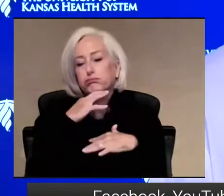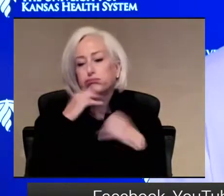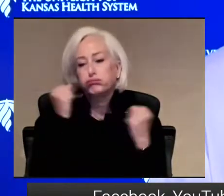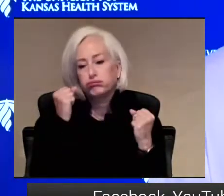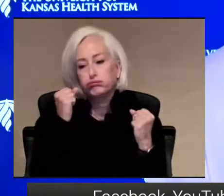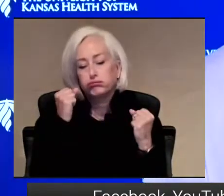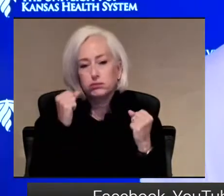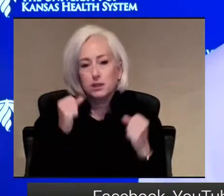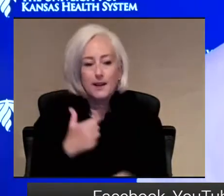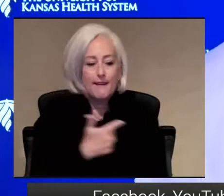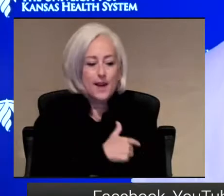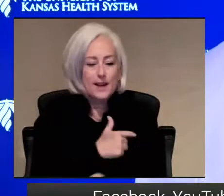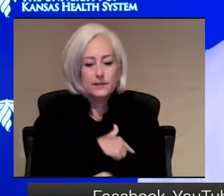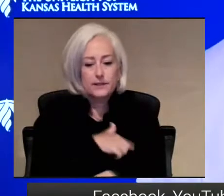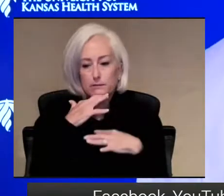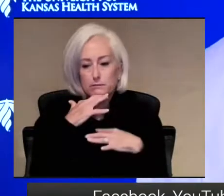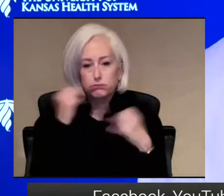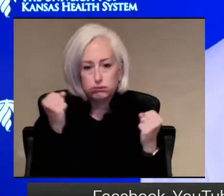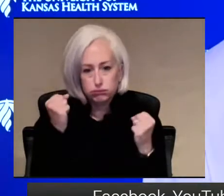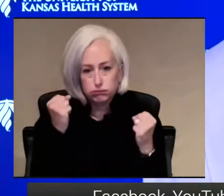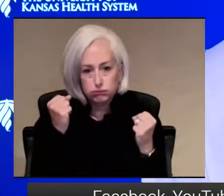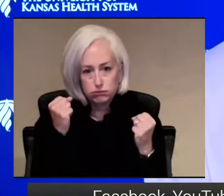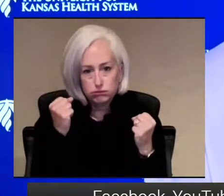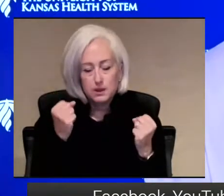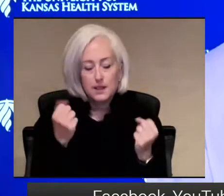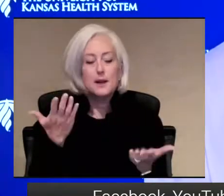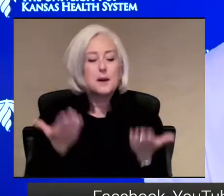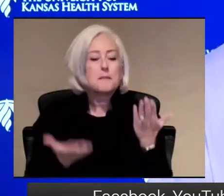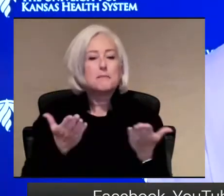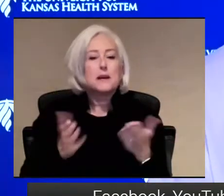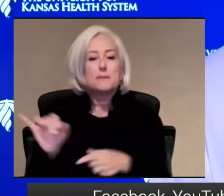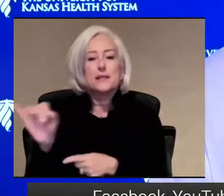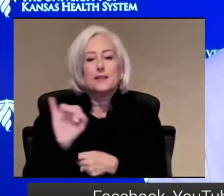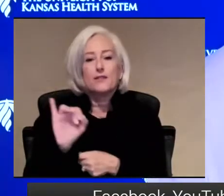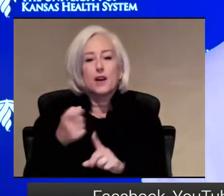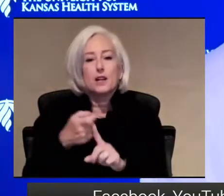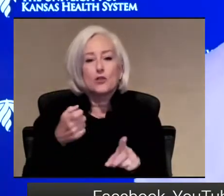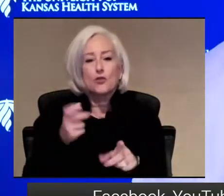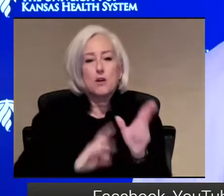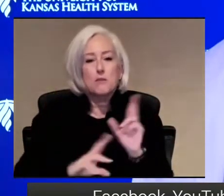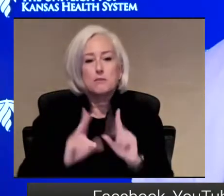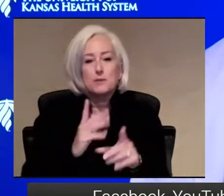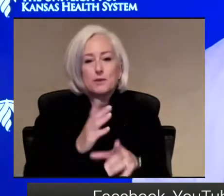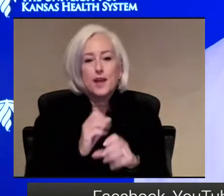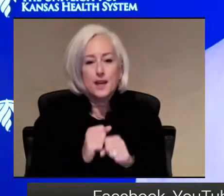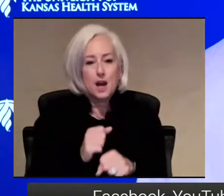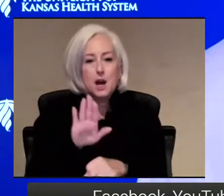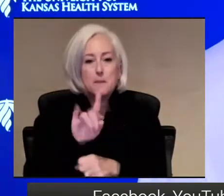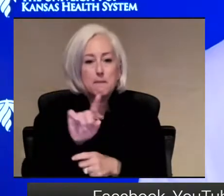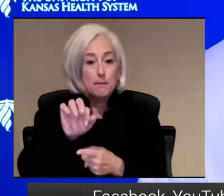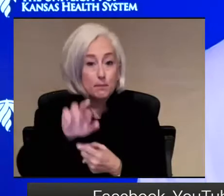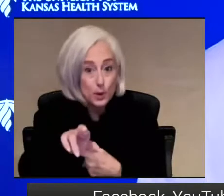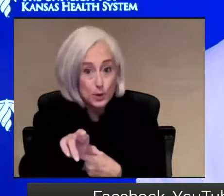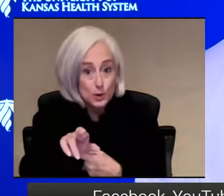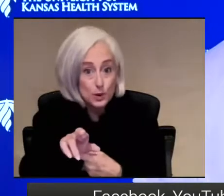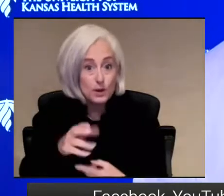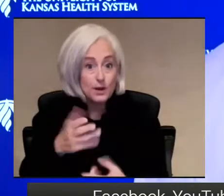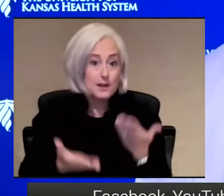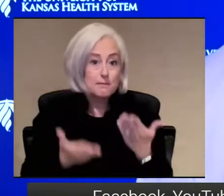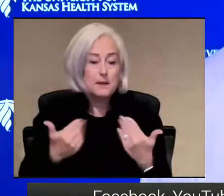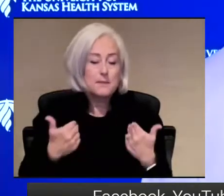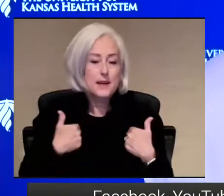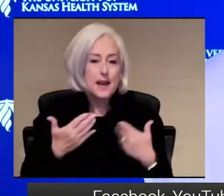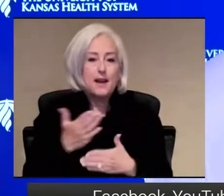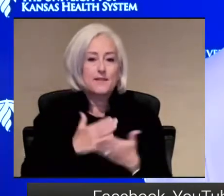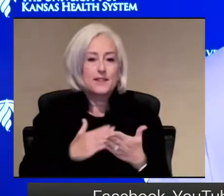syndrome. There may be infection of those people who got boosted, so maybe they do have some natural boost that they don't necessarily need to run